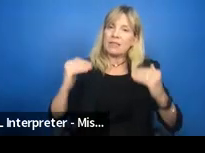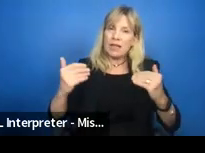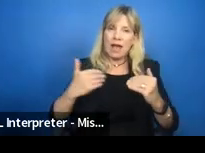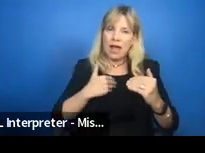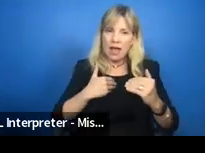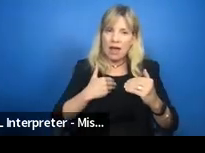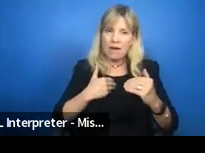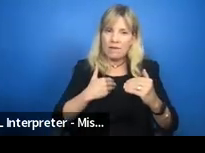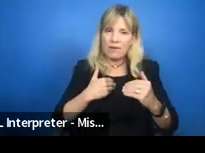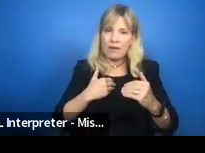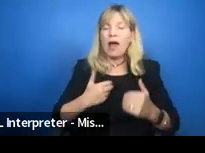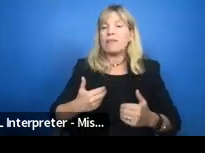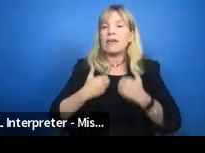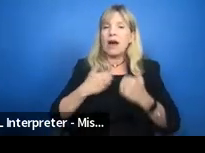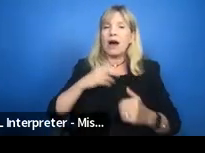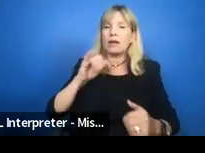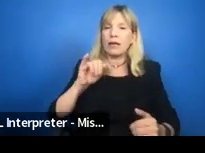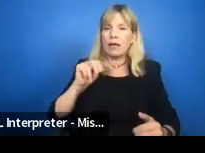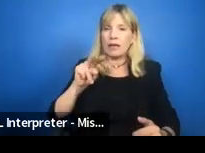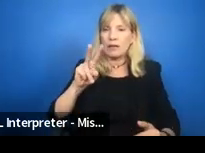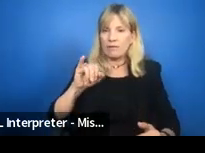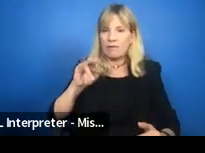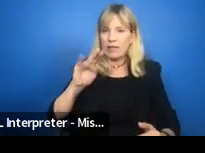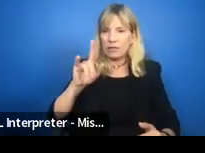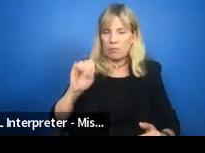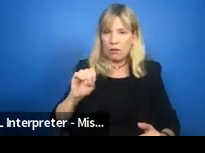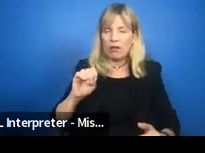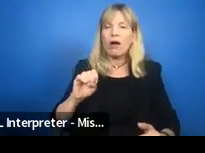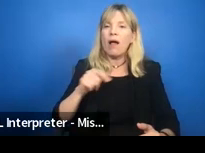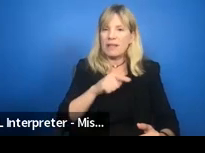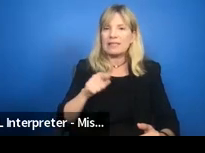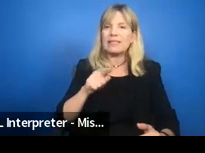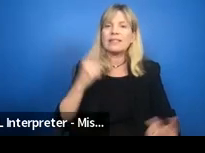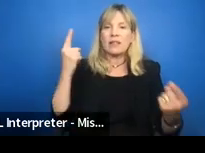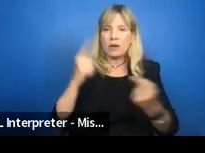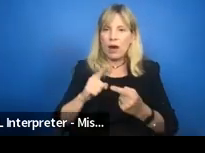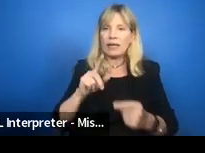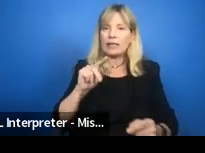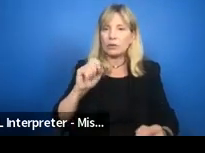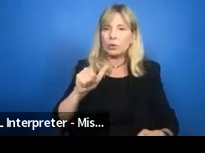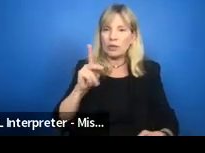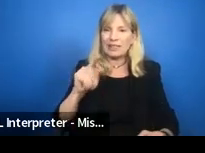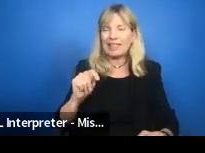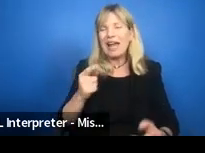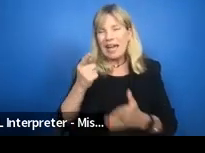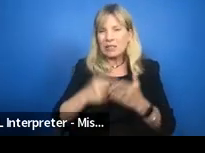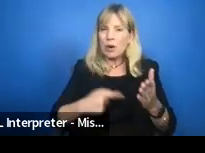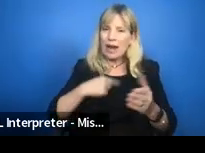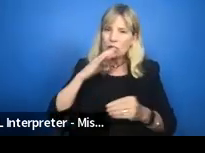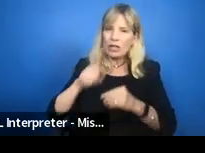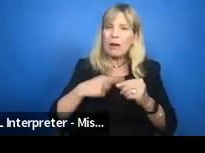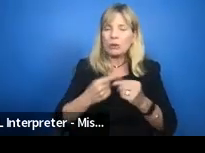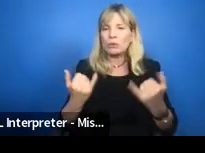Young Invincible's own Unwinding Toolkit, which includes much of what we've discussed here today. It's kind of the basics for unwinding